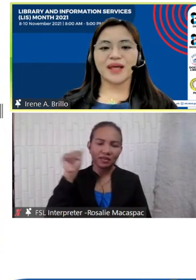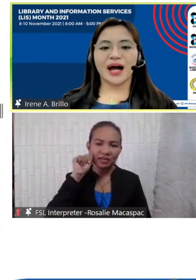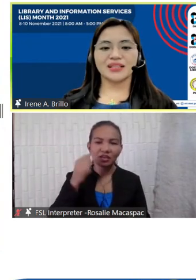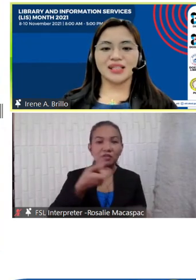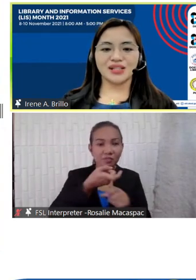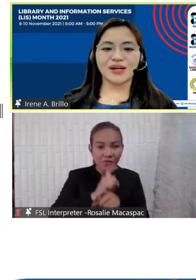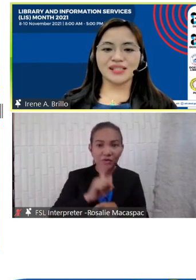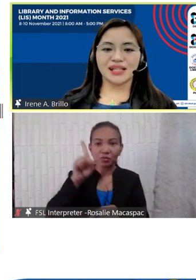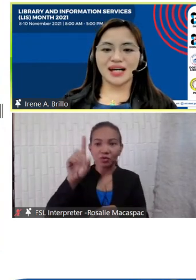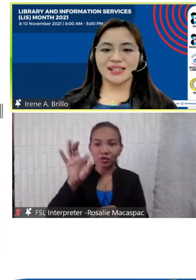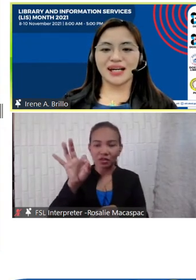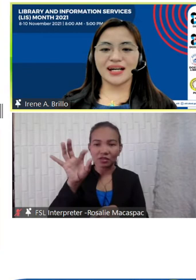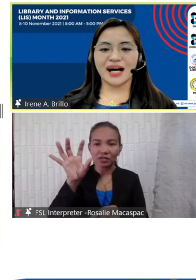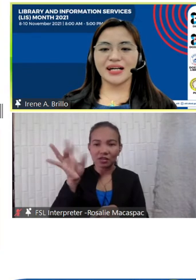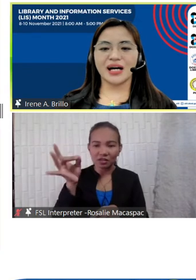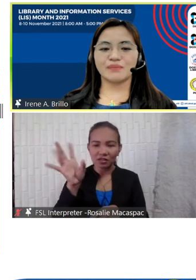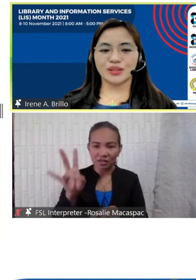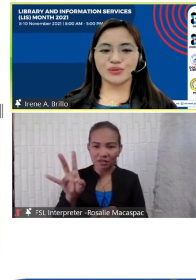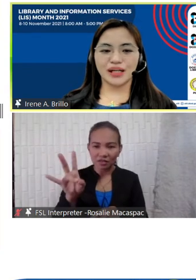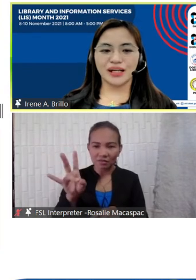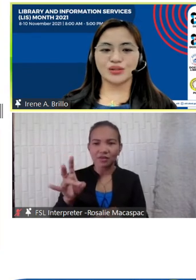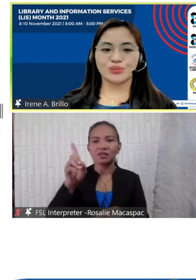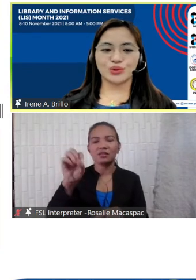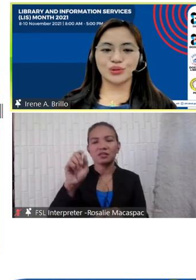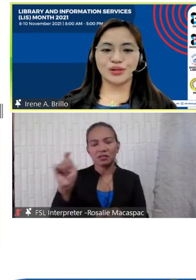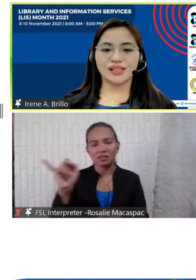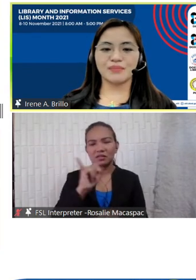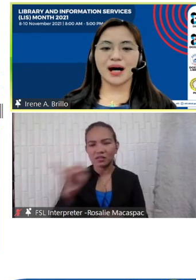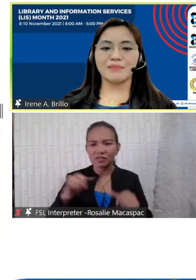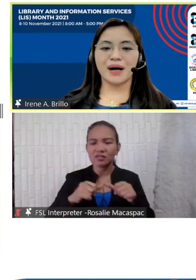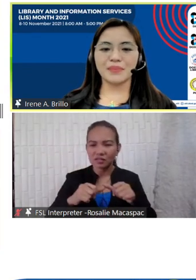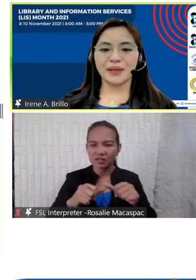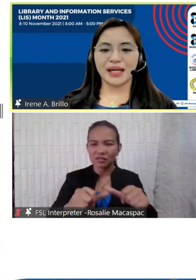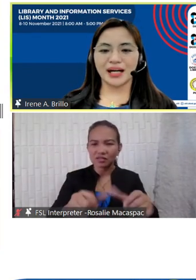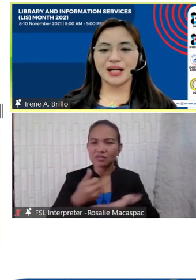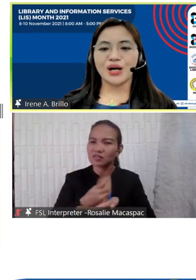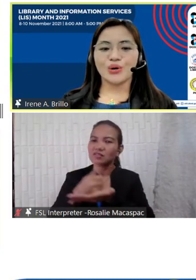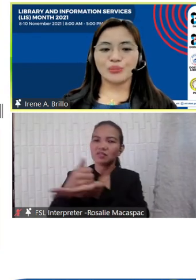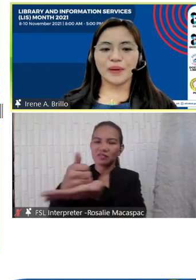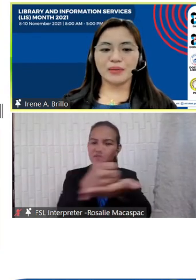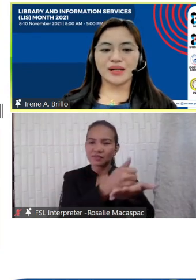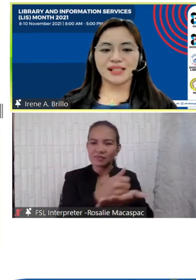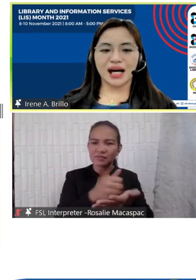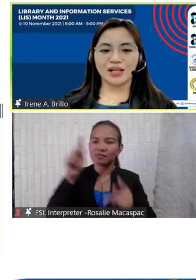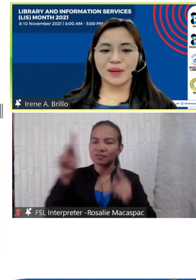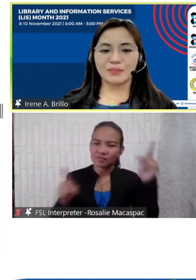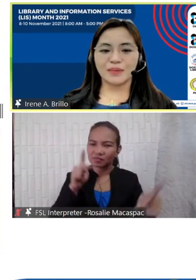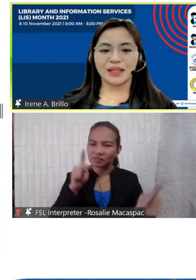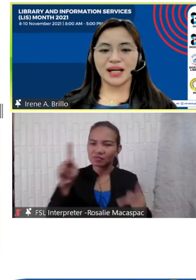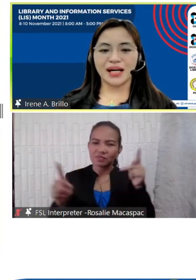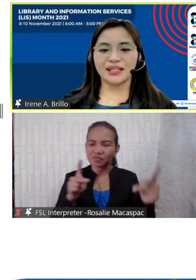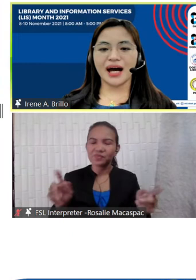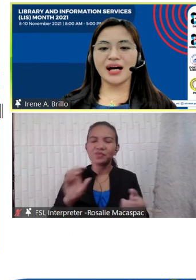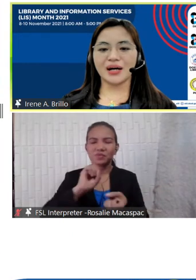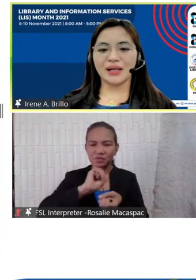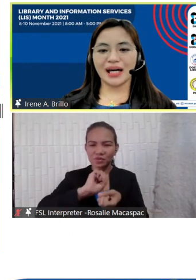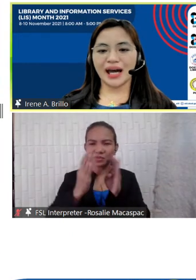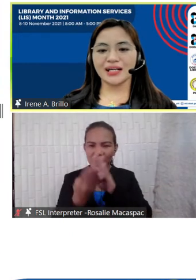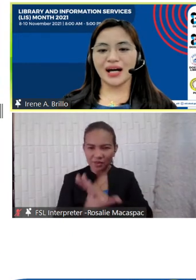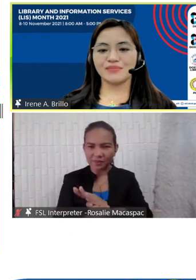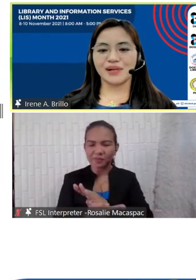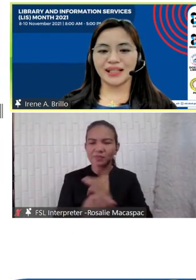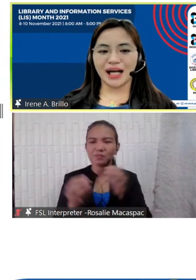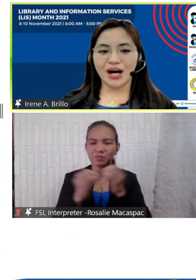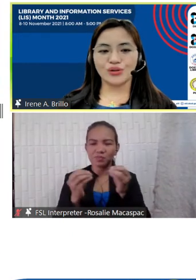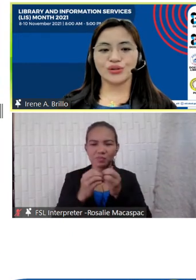1987, ang DOST-STII ay patuloy na tumutulong sa mga mamamayan upang mas lalo pang mabigyan ng